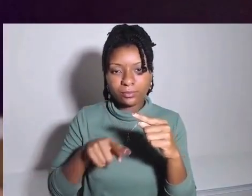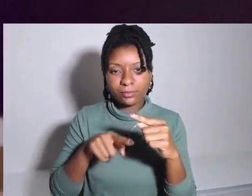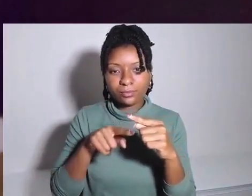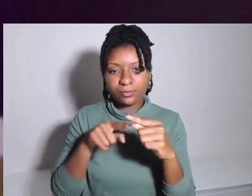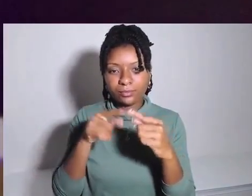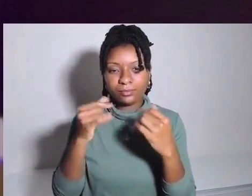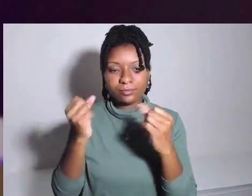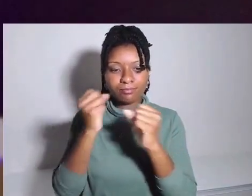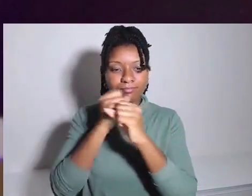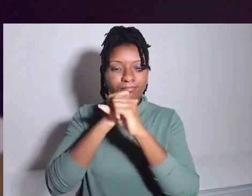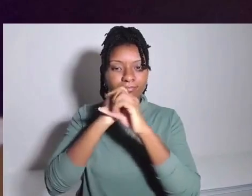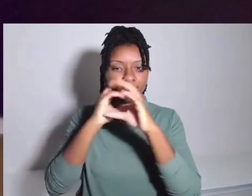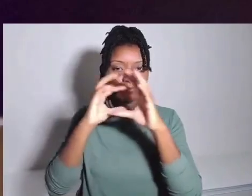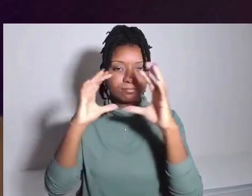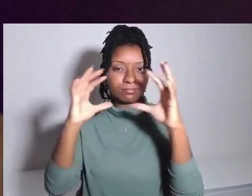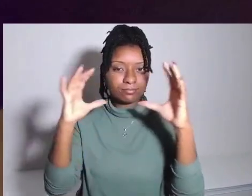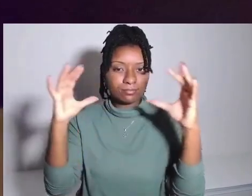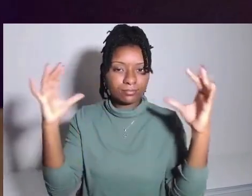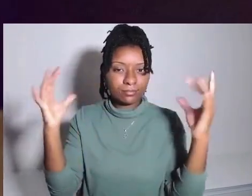love.